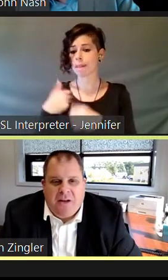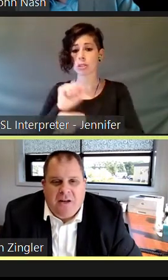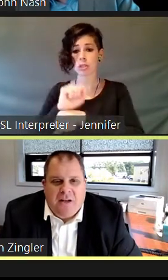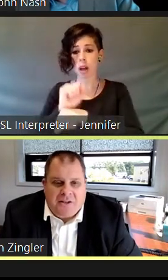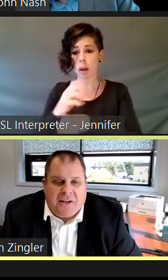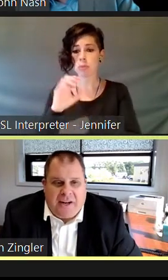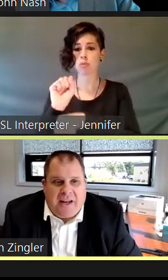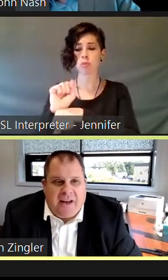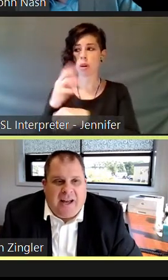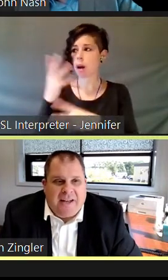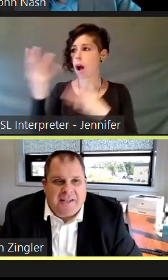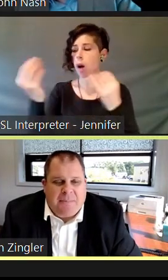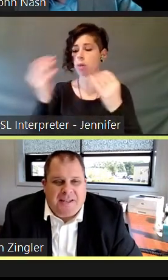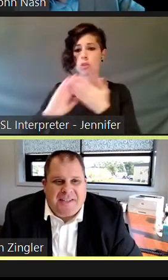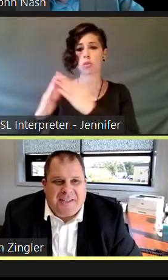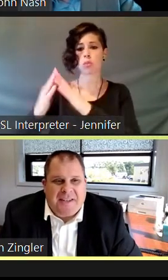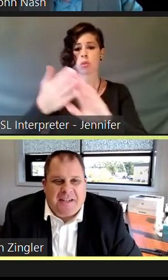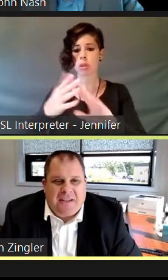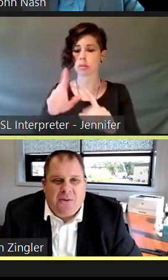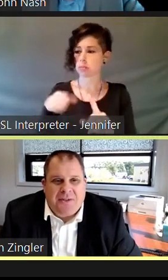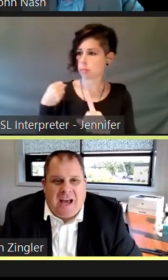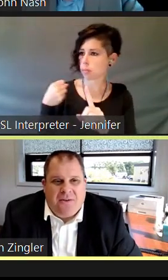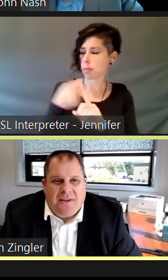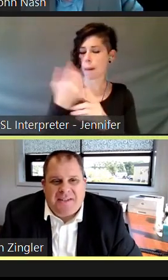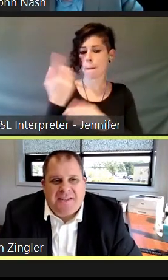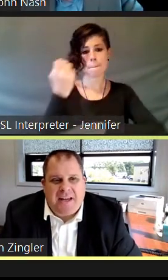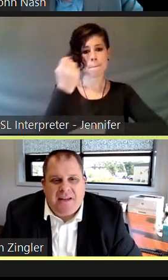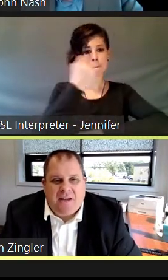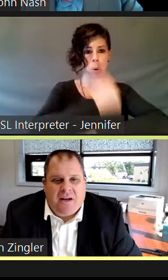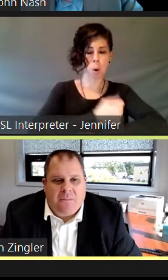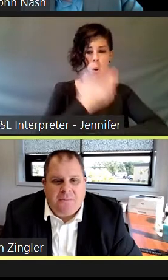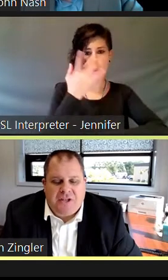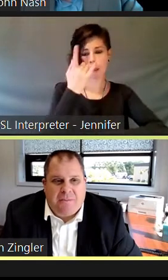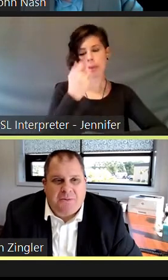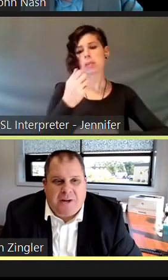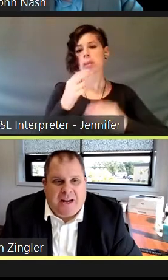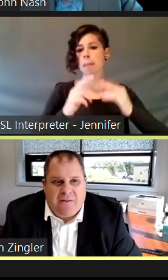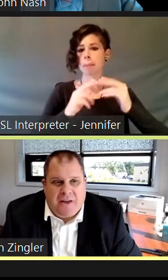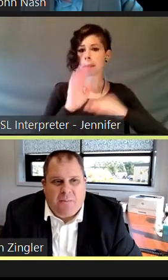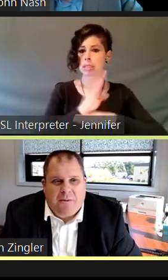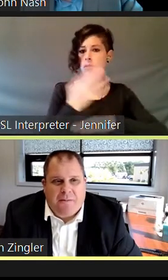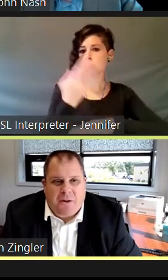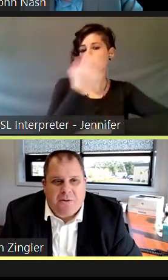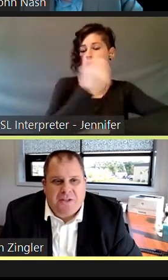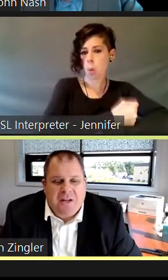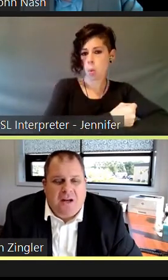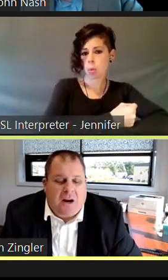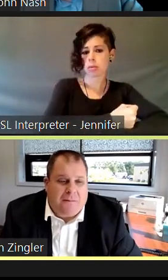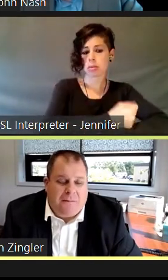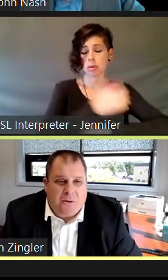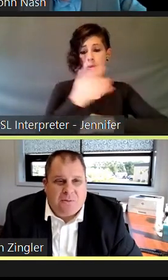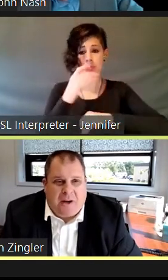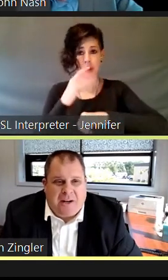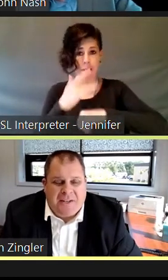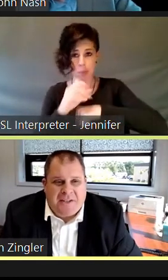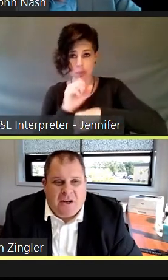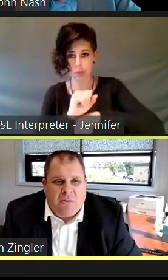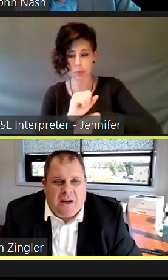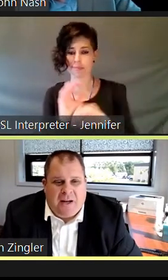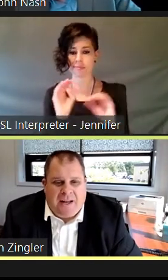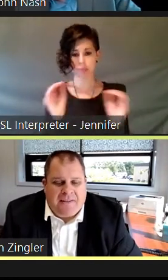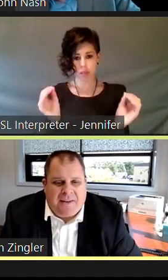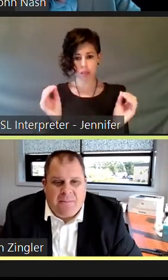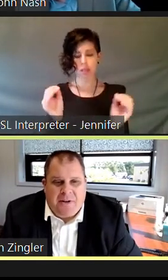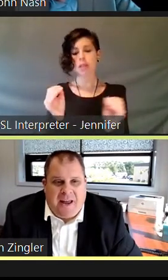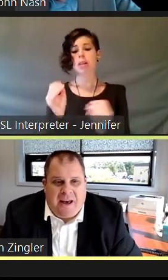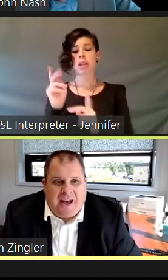community, took a hit as businesses closed down in the state. Jobs were not available for folks. Our folks, rightly so,